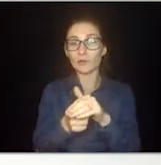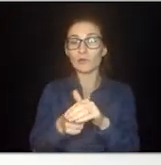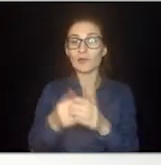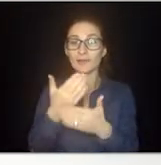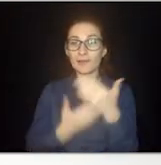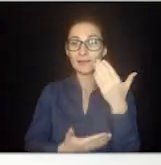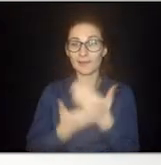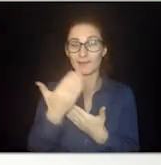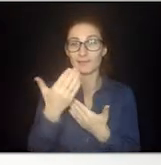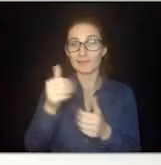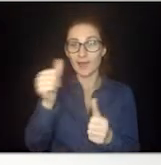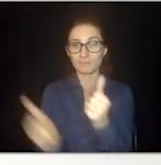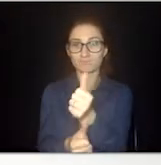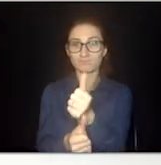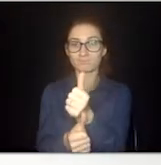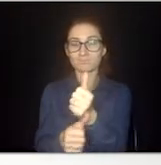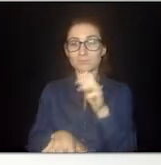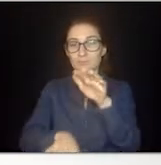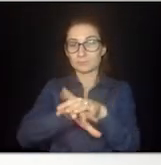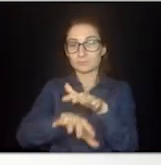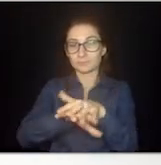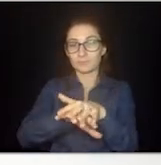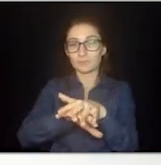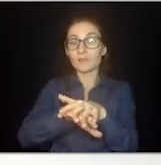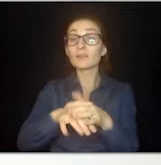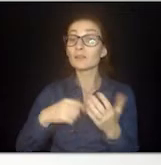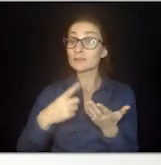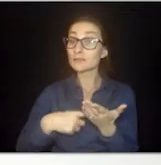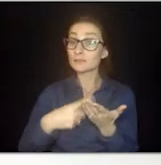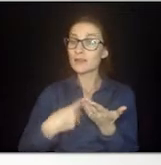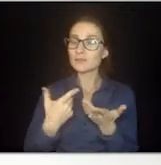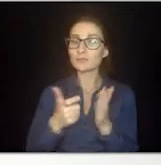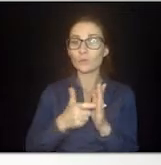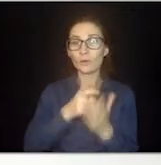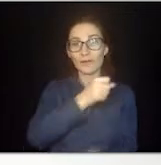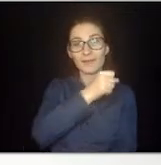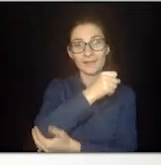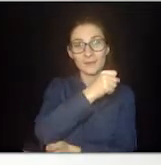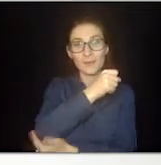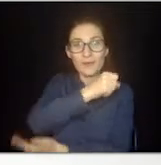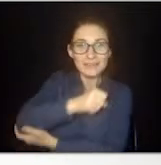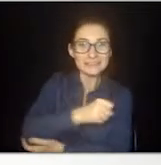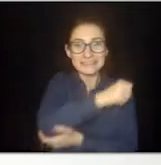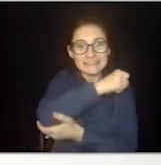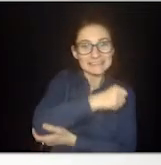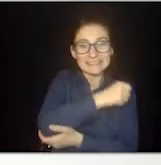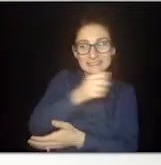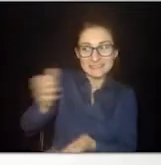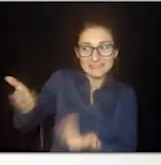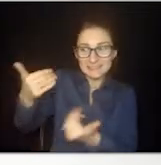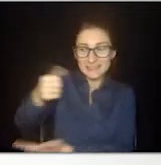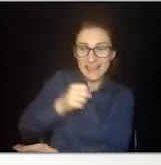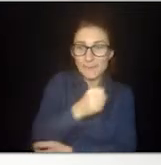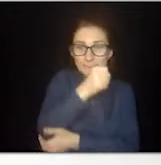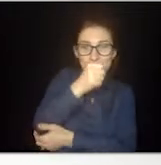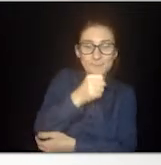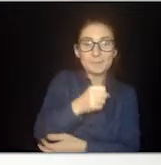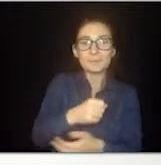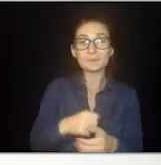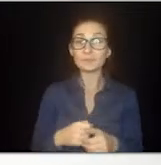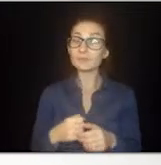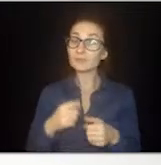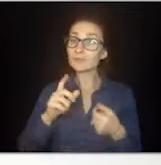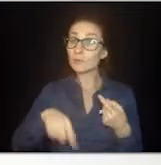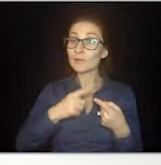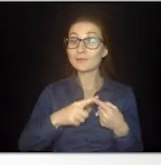hand. Like I said, sometimes in the beginning you might have to use a little elbow pressure to give them the idea. But once they've done it 2